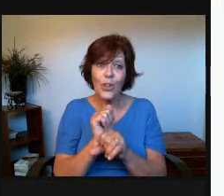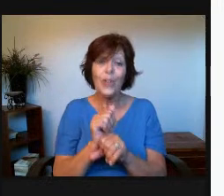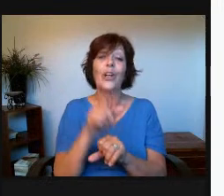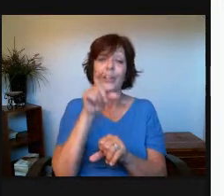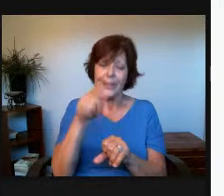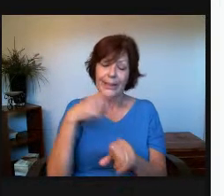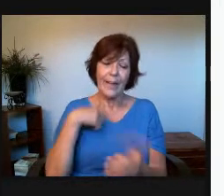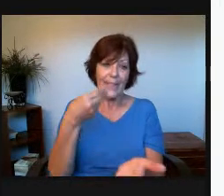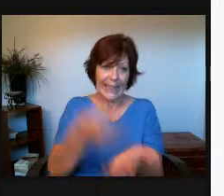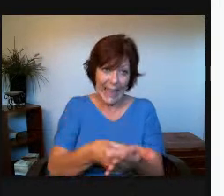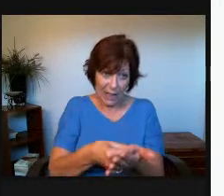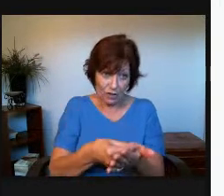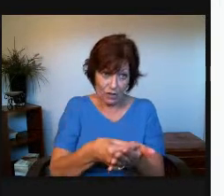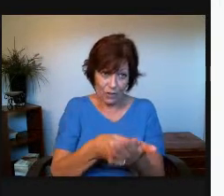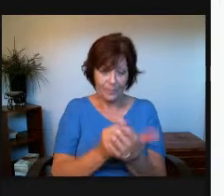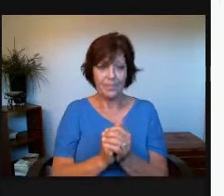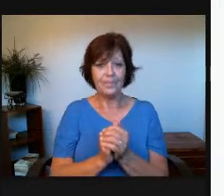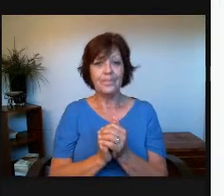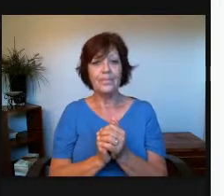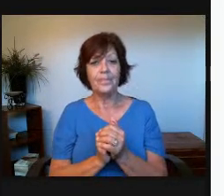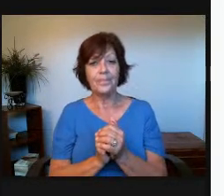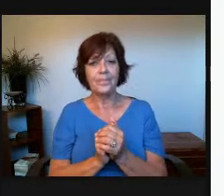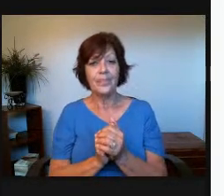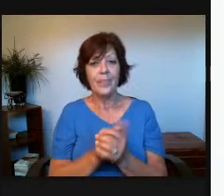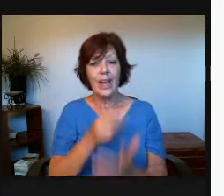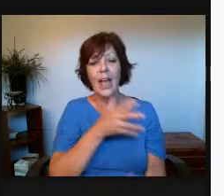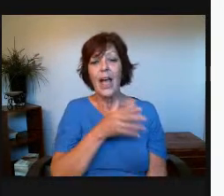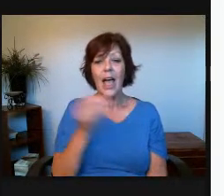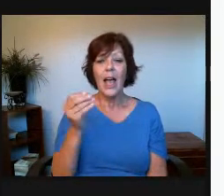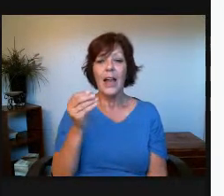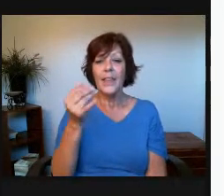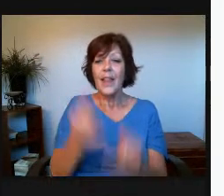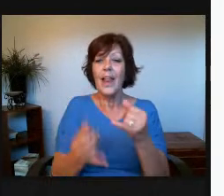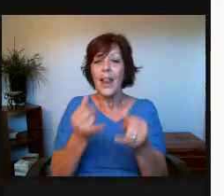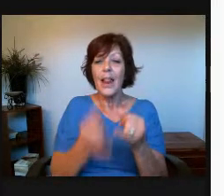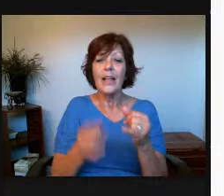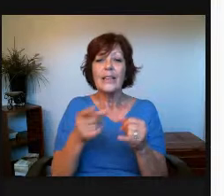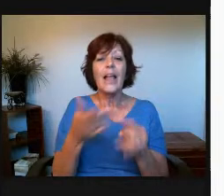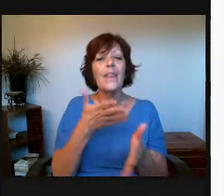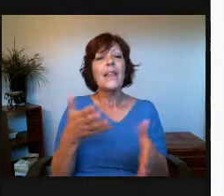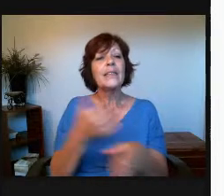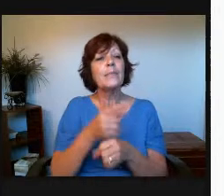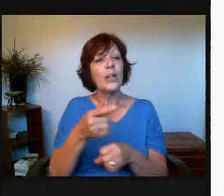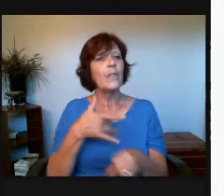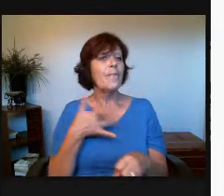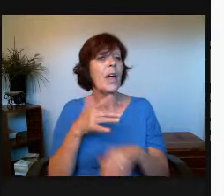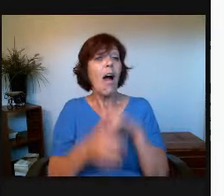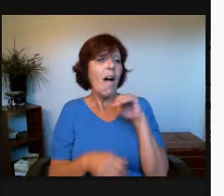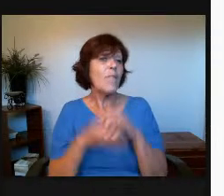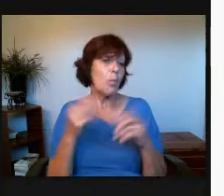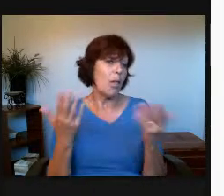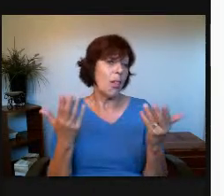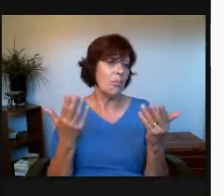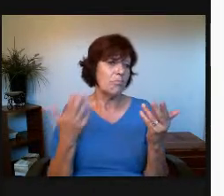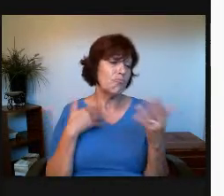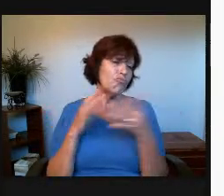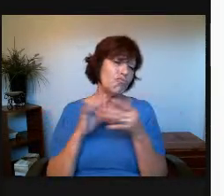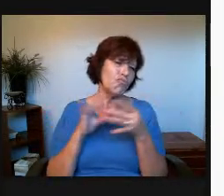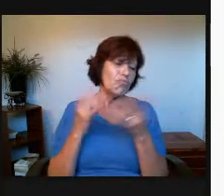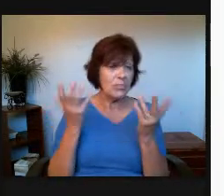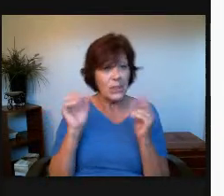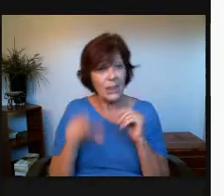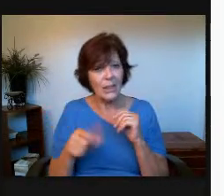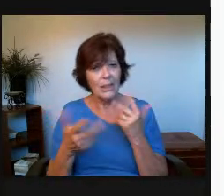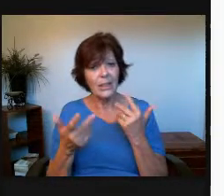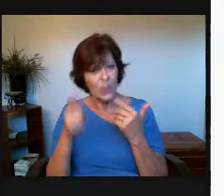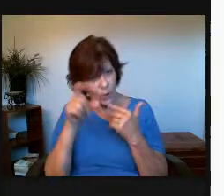have cash. And Patty, we have the last item, things that make you feel comfortable. I've talked about that a few times, but yeah,